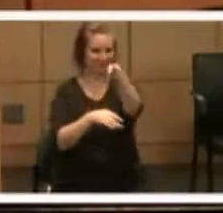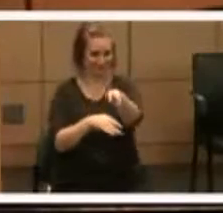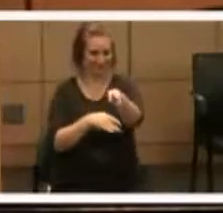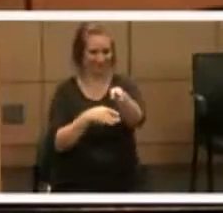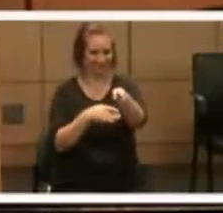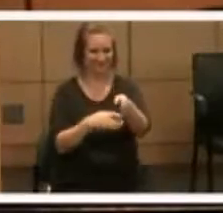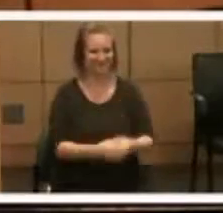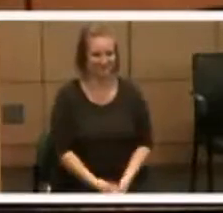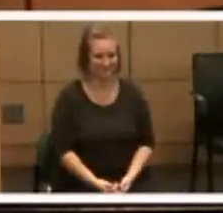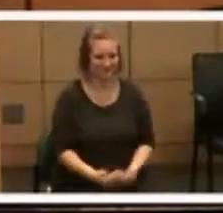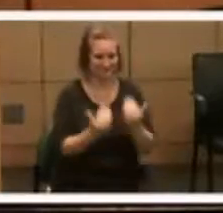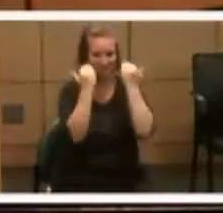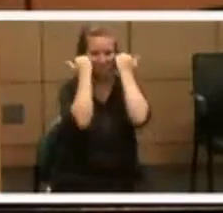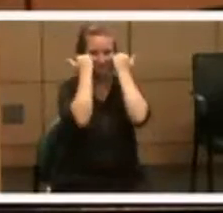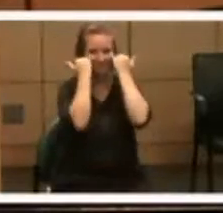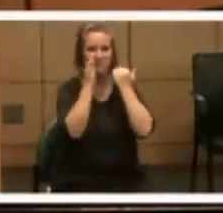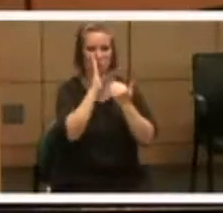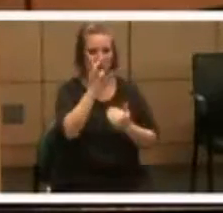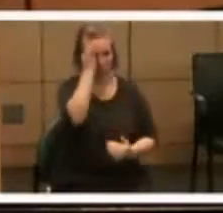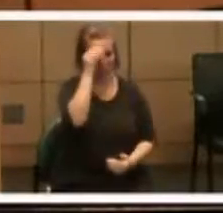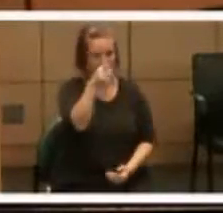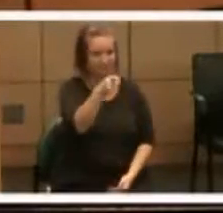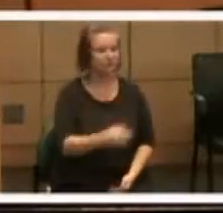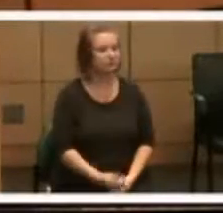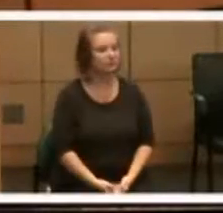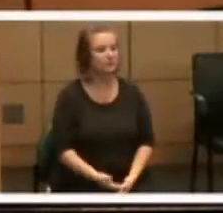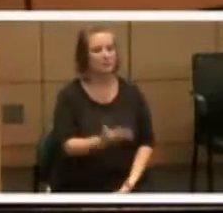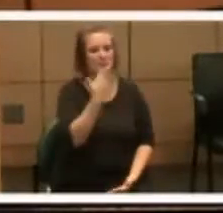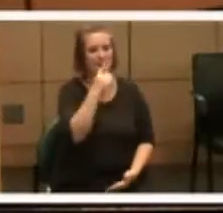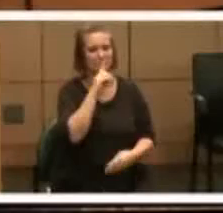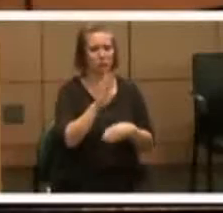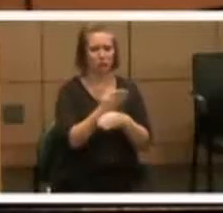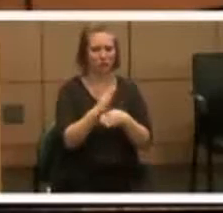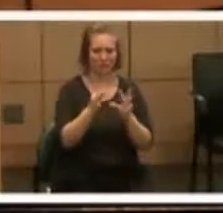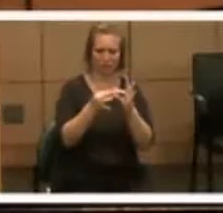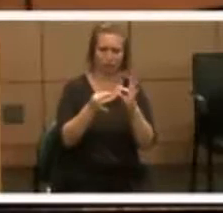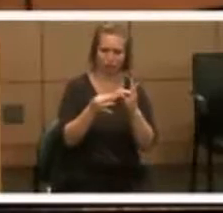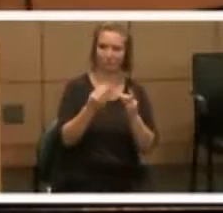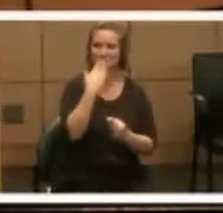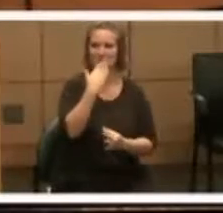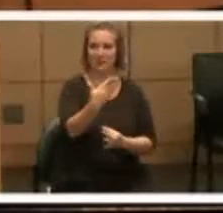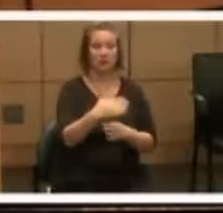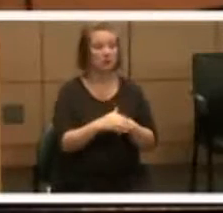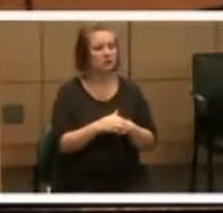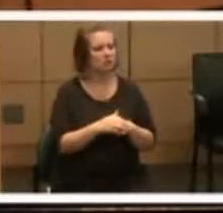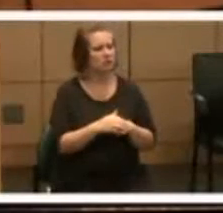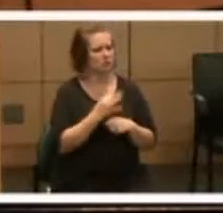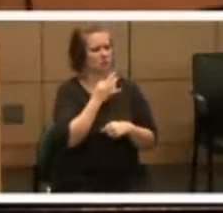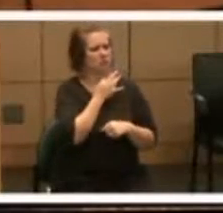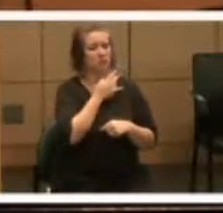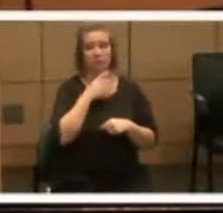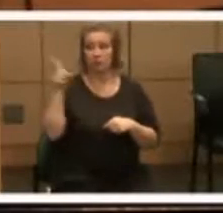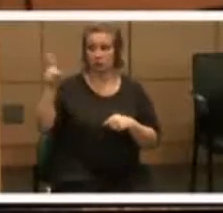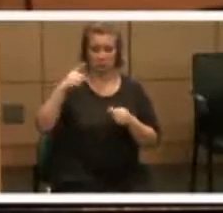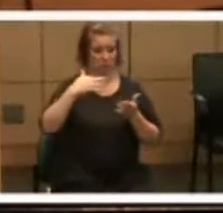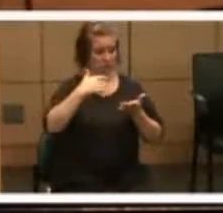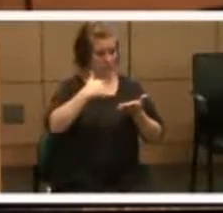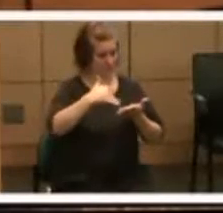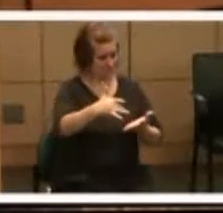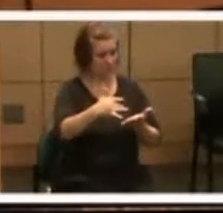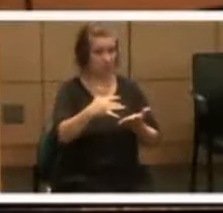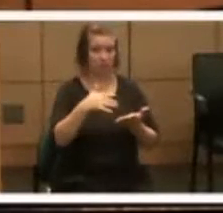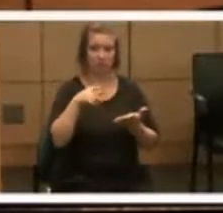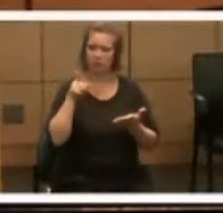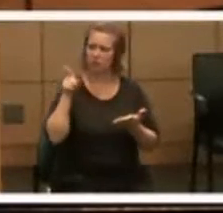Thank you for sharing all of this information. As you're conducting these studies, are you